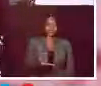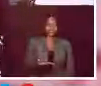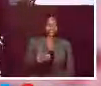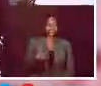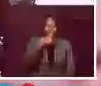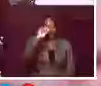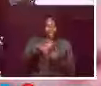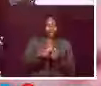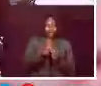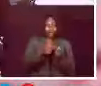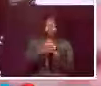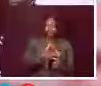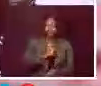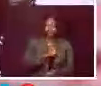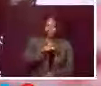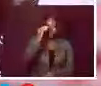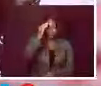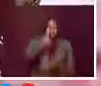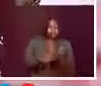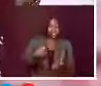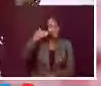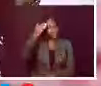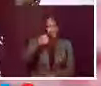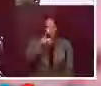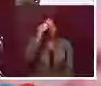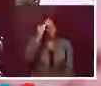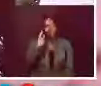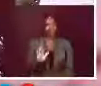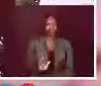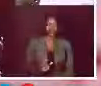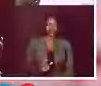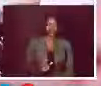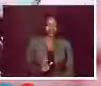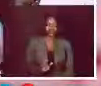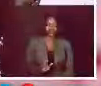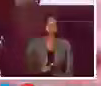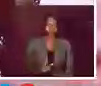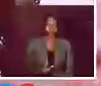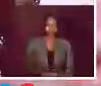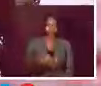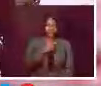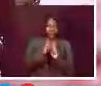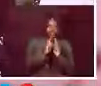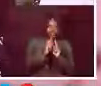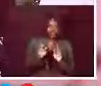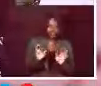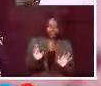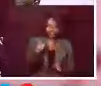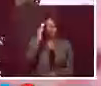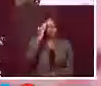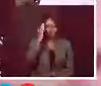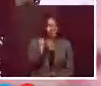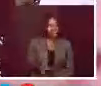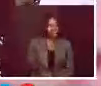my mouth. You know it. You know what I know. You know. So don't go there. I'm not an okro mouth, you know. Because,